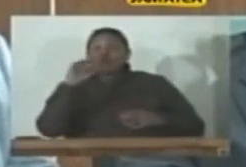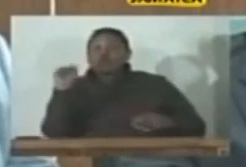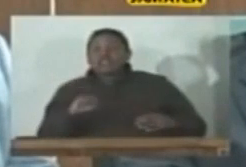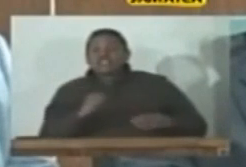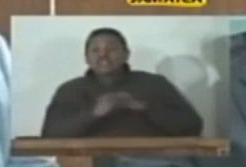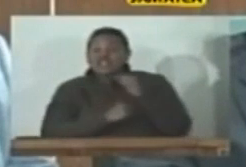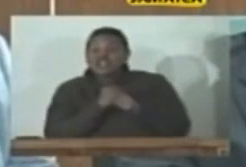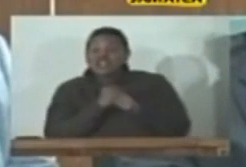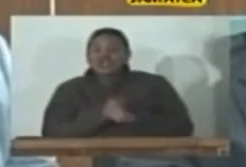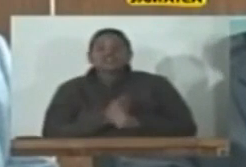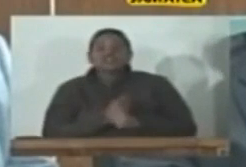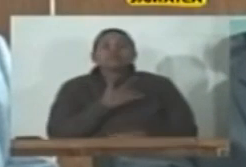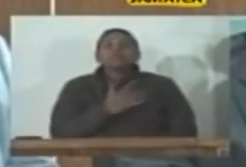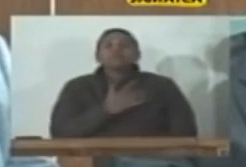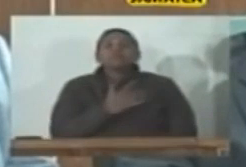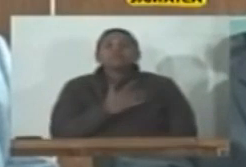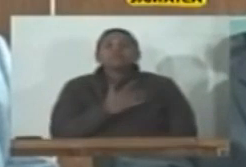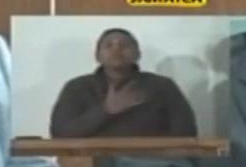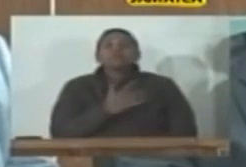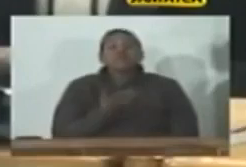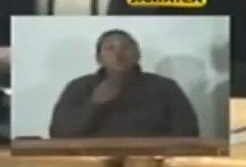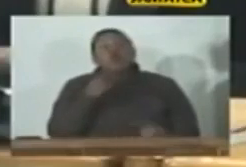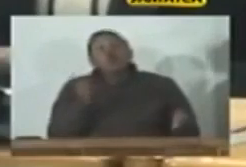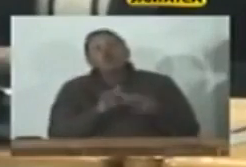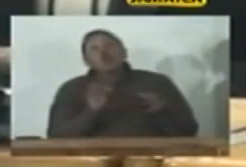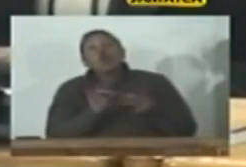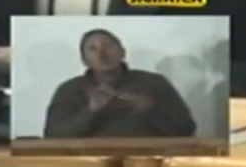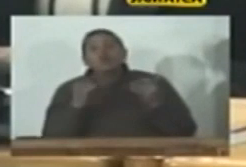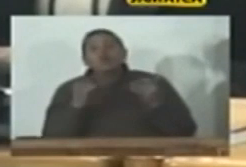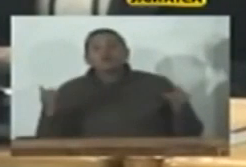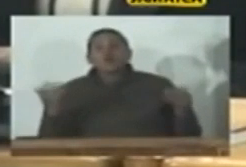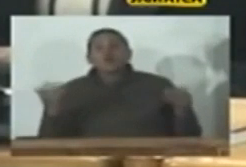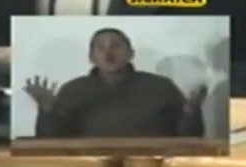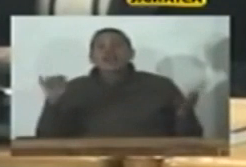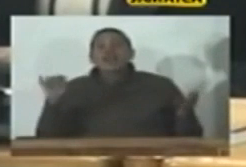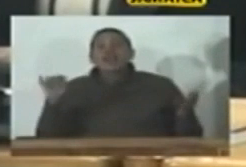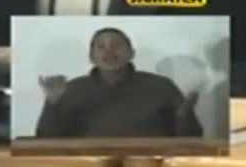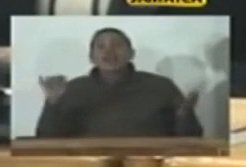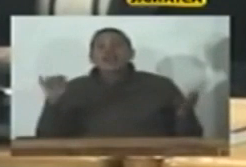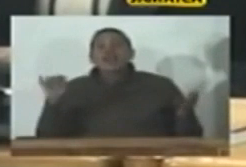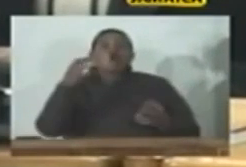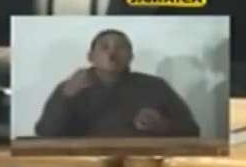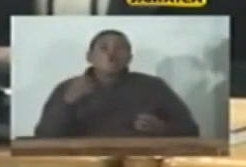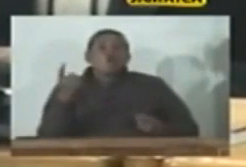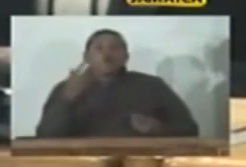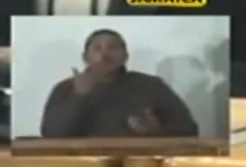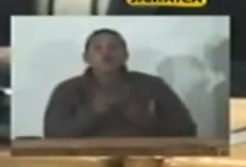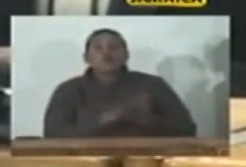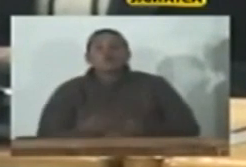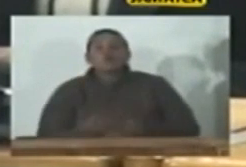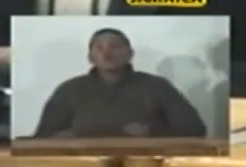away. And this is more than disappointment. In the context of the 5 in 4 target,